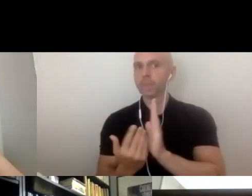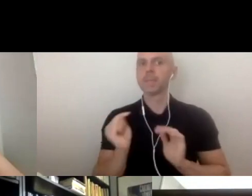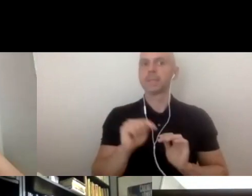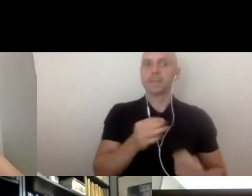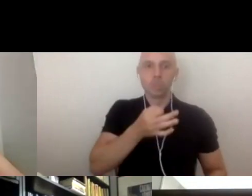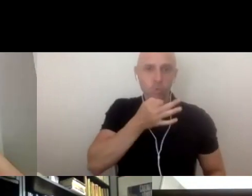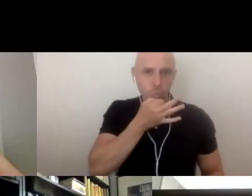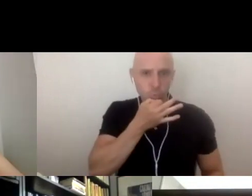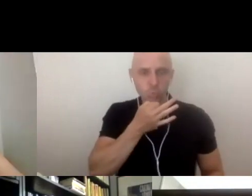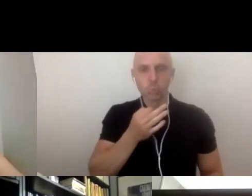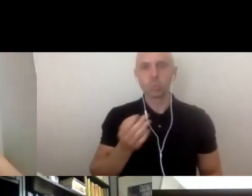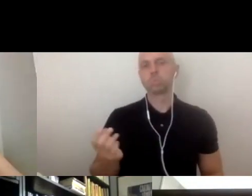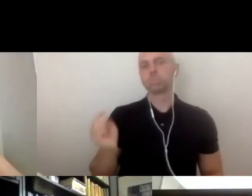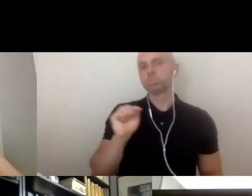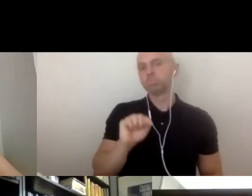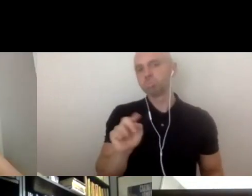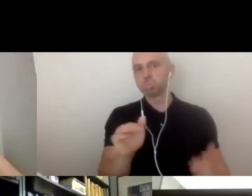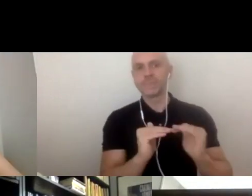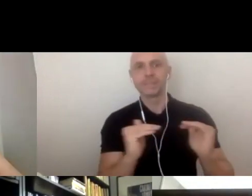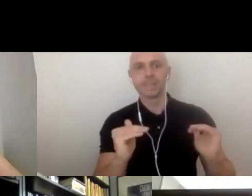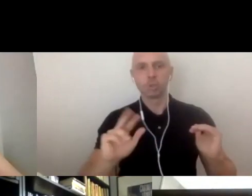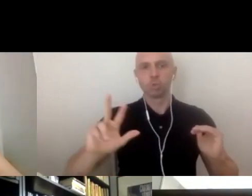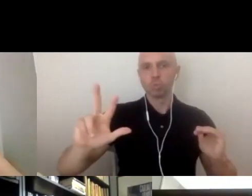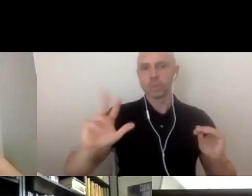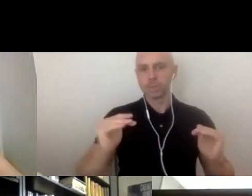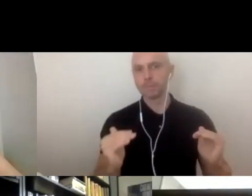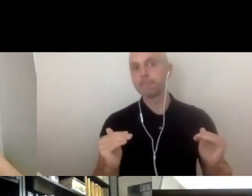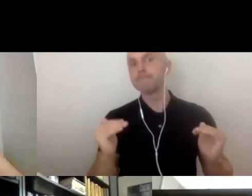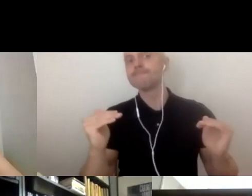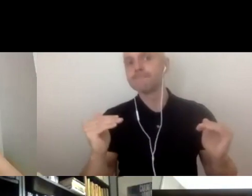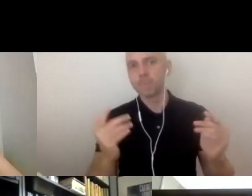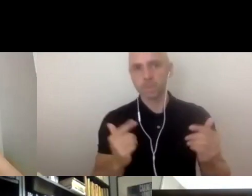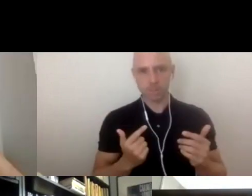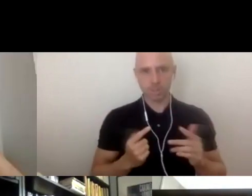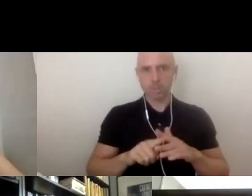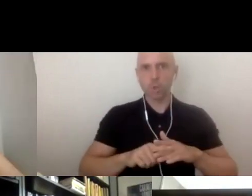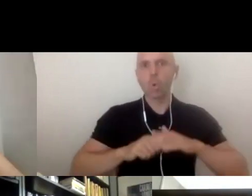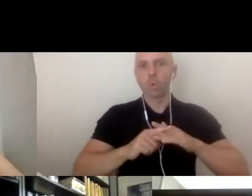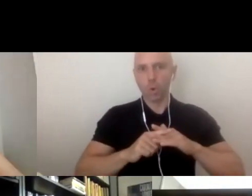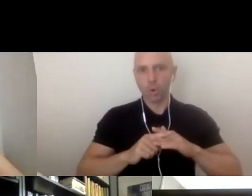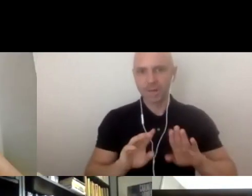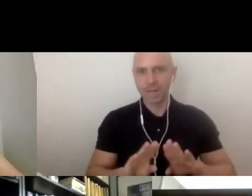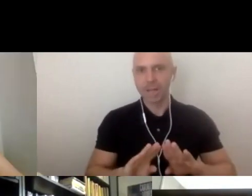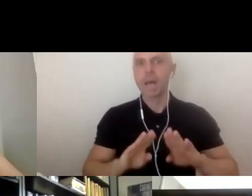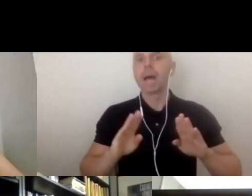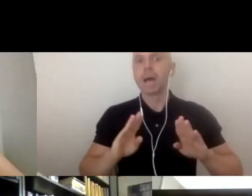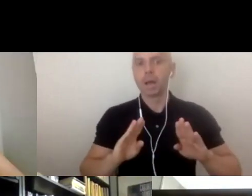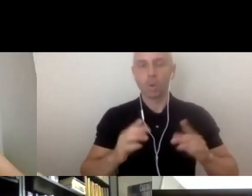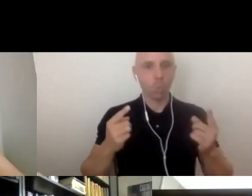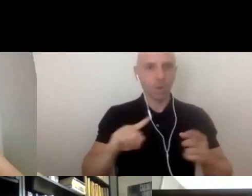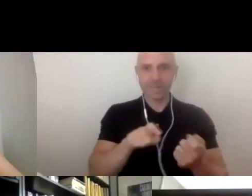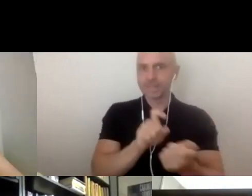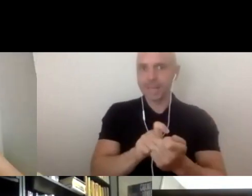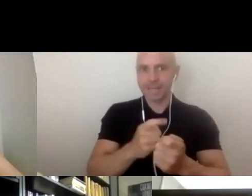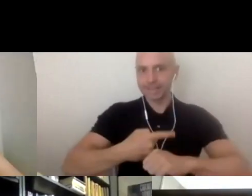soon, although in the GTA, we don't know exactly when. And that's the core of our session today. But before